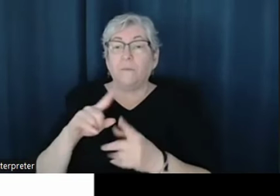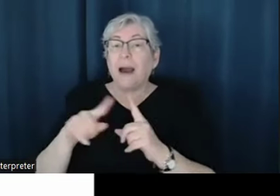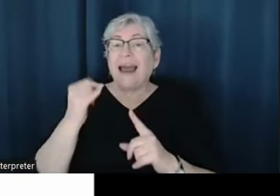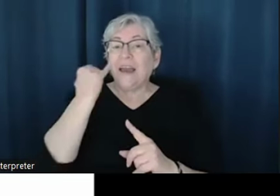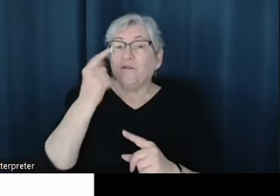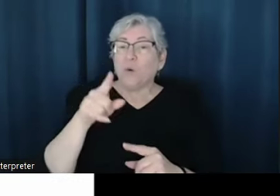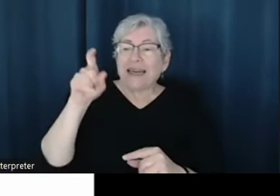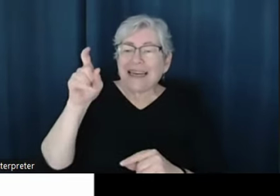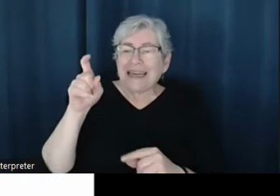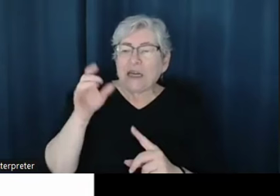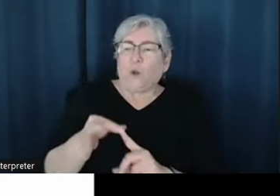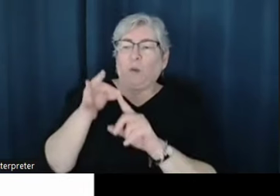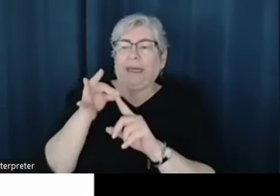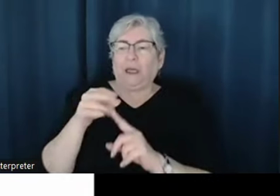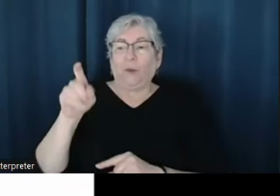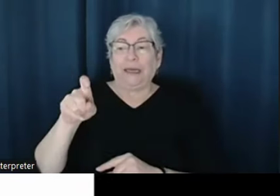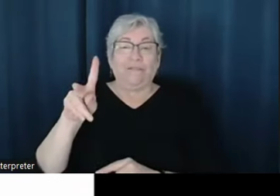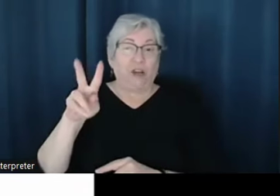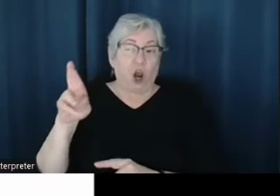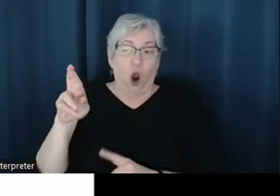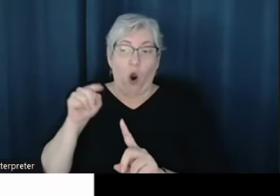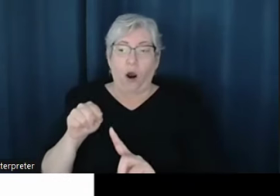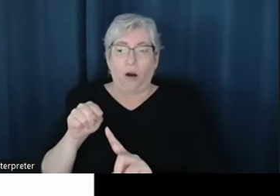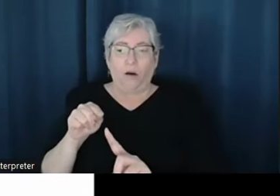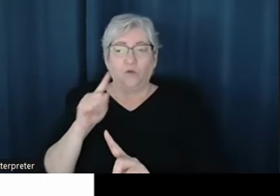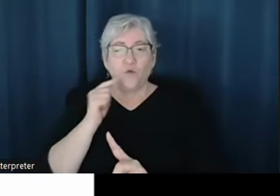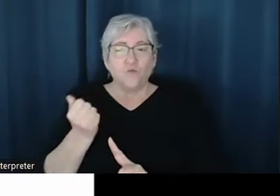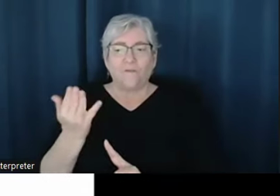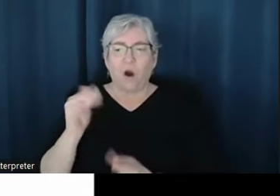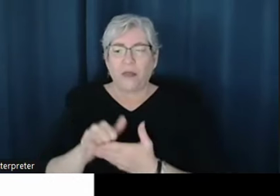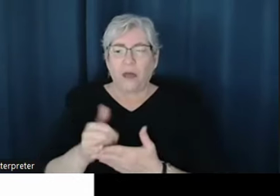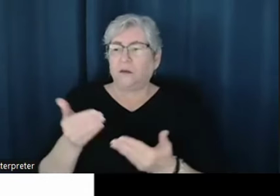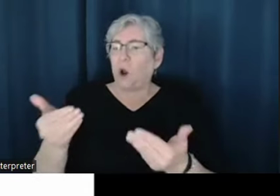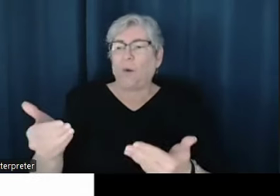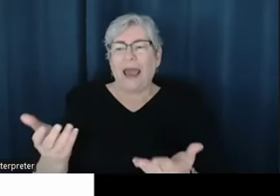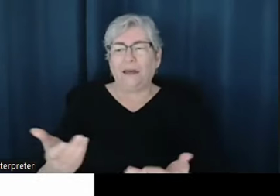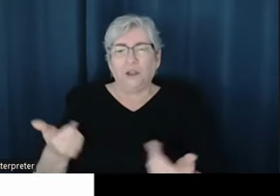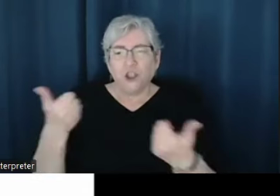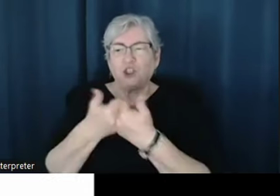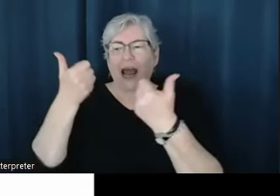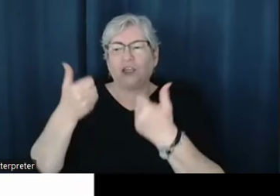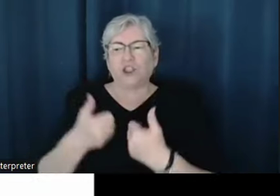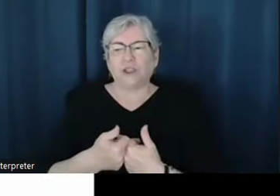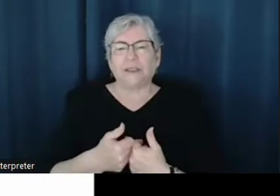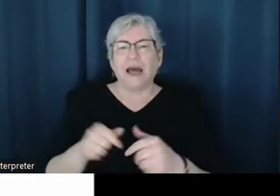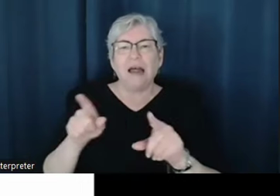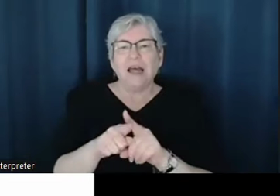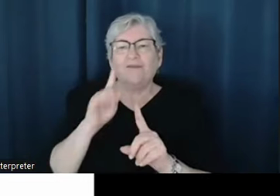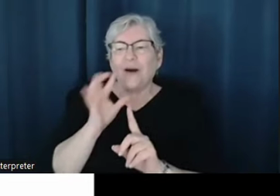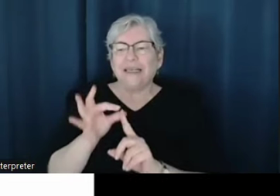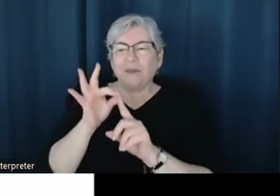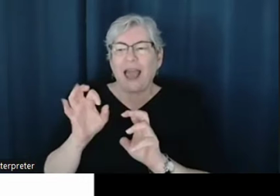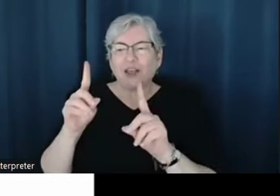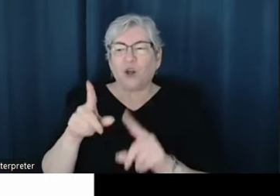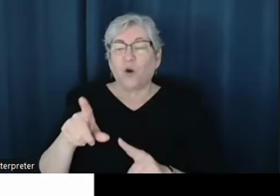that's unique, that you really need VR to provide for you, go for it. Challenge it. Just like with special ed. You know how